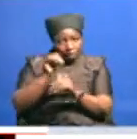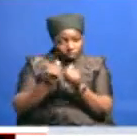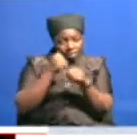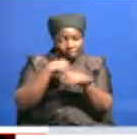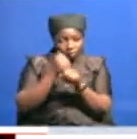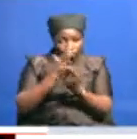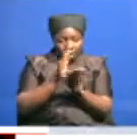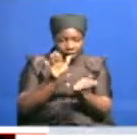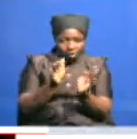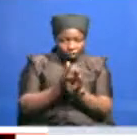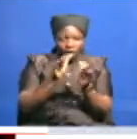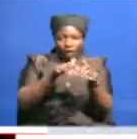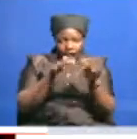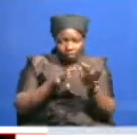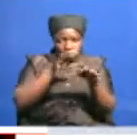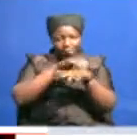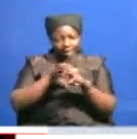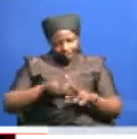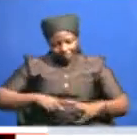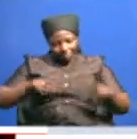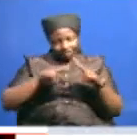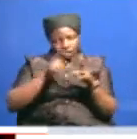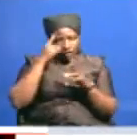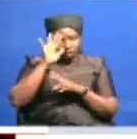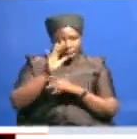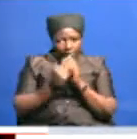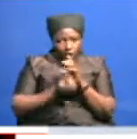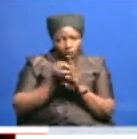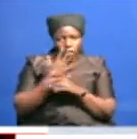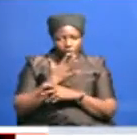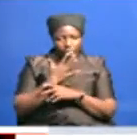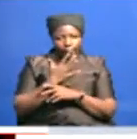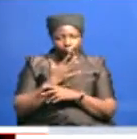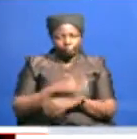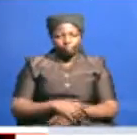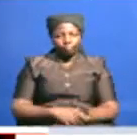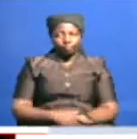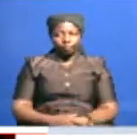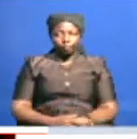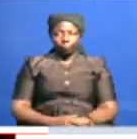small farmer gets value for their produce. I'm Regina Manyara reporting for KBC Channel 1.